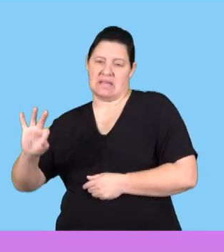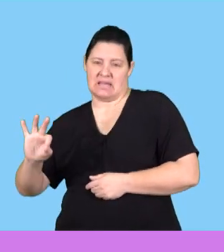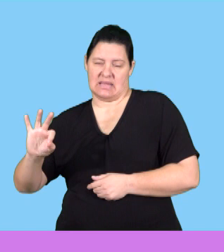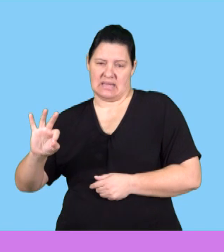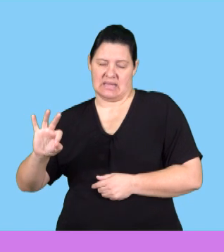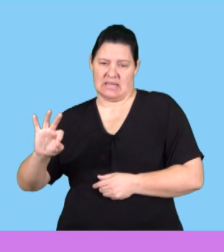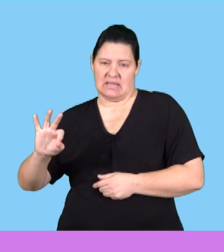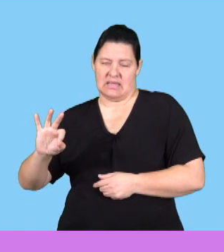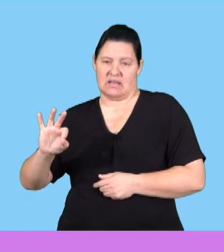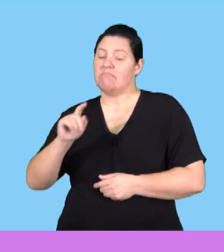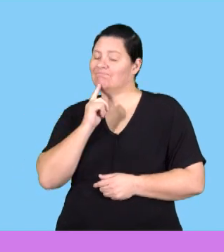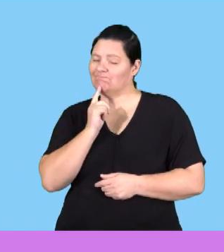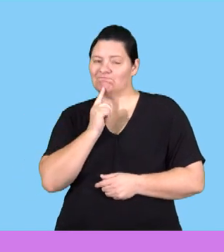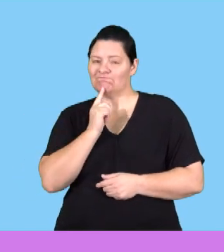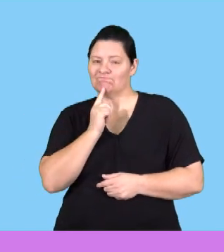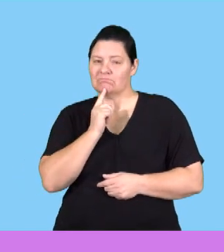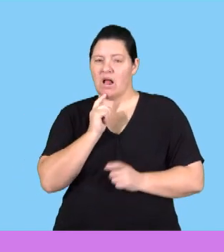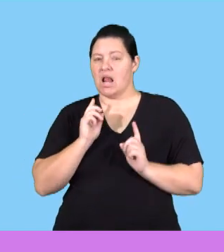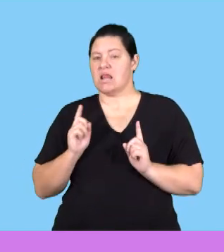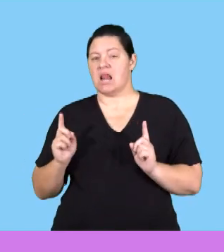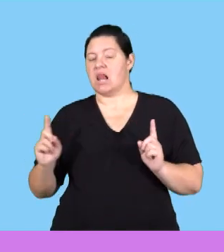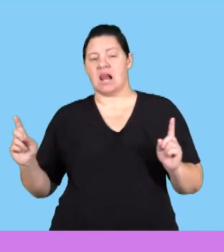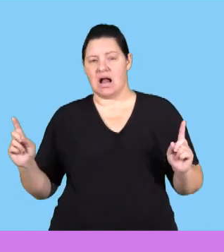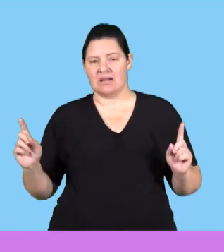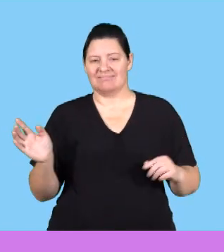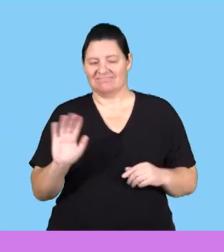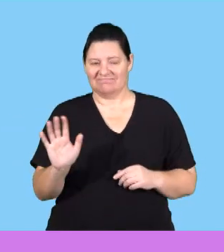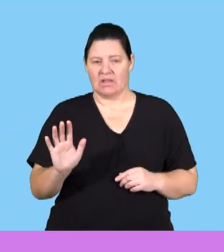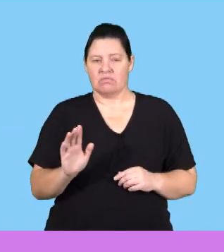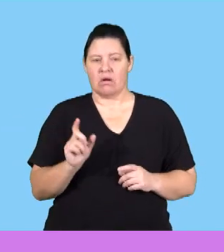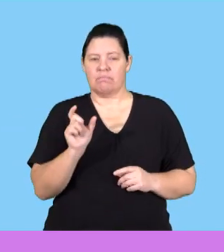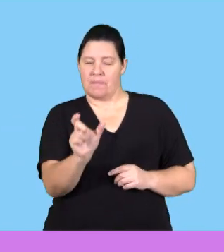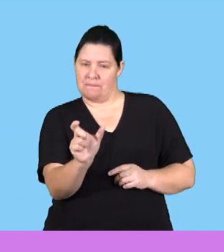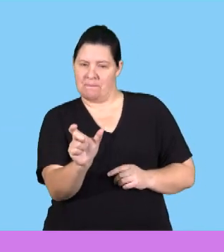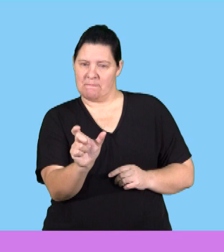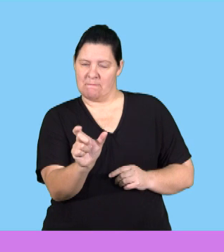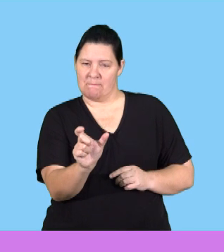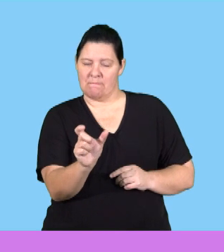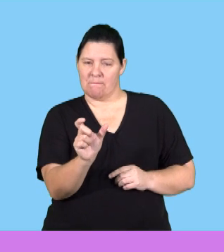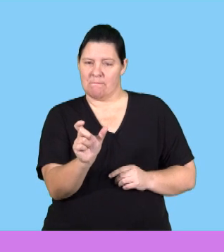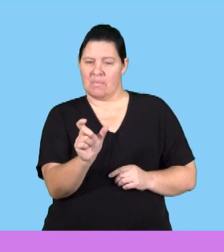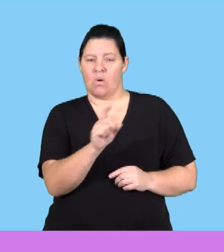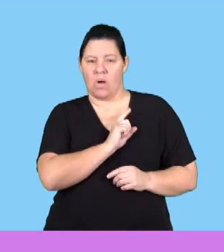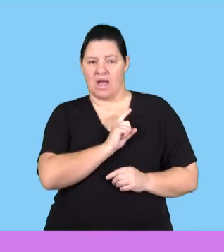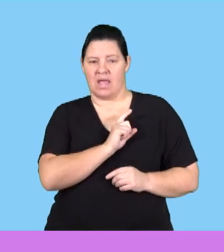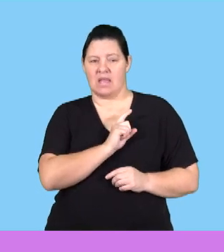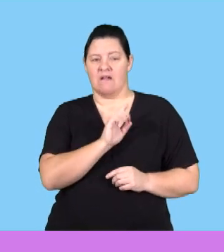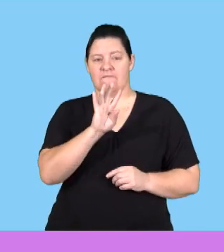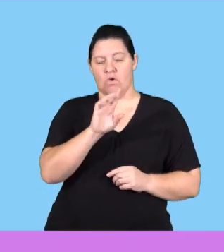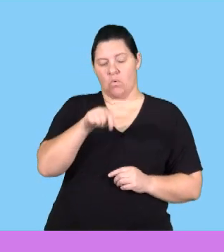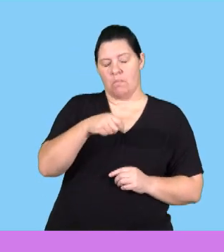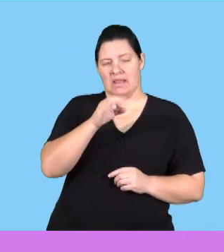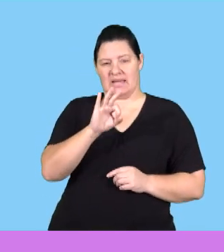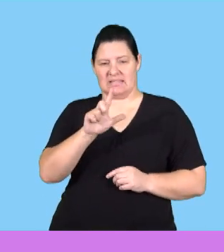4,375546943. So now I did not write the entire answer. I just wrote part of that, the